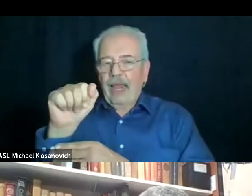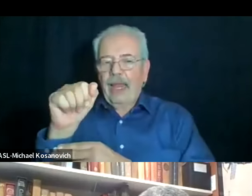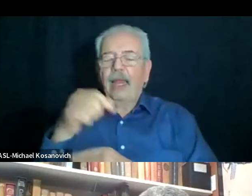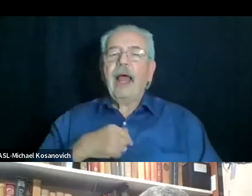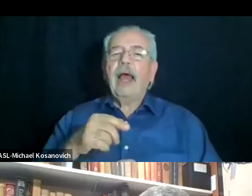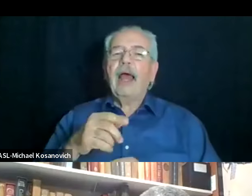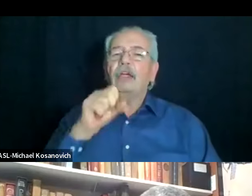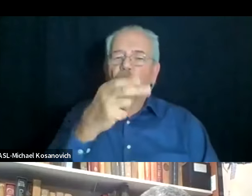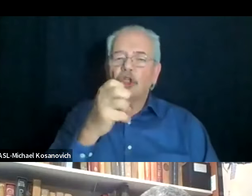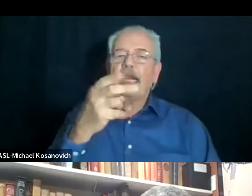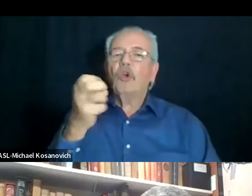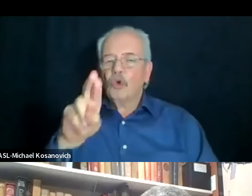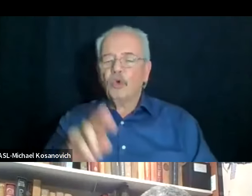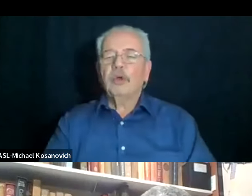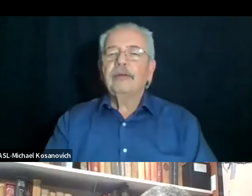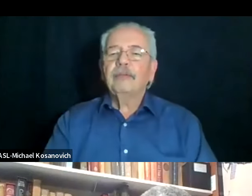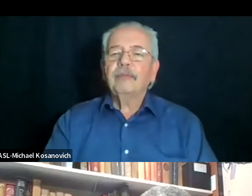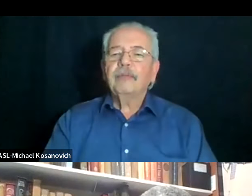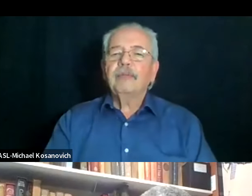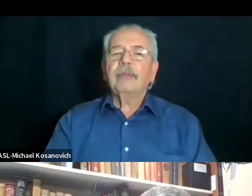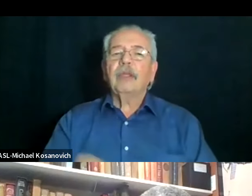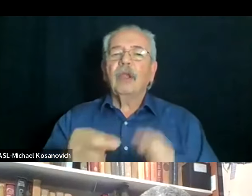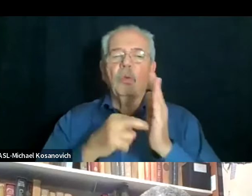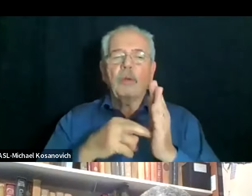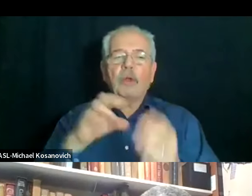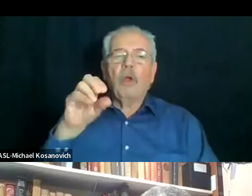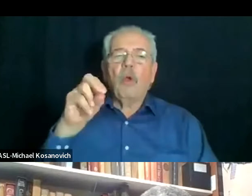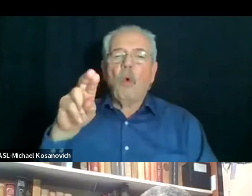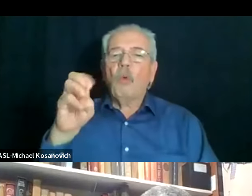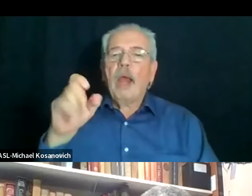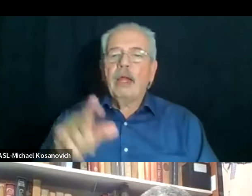use she, her pronouns. And then Representative Orwell.